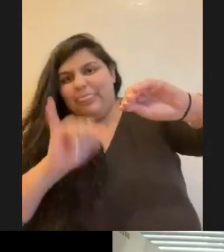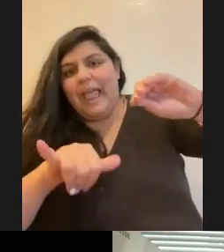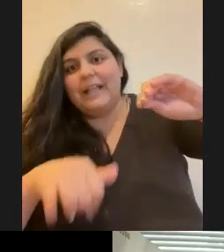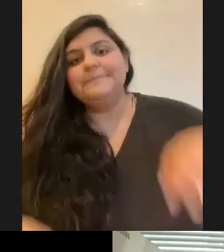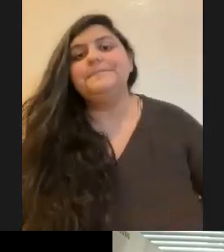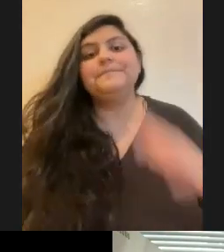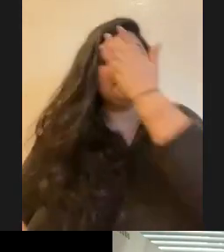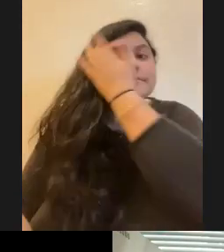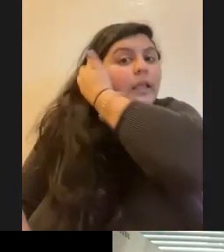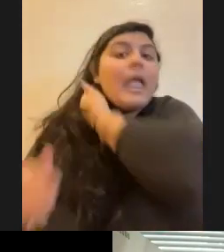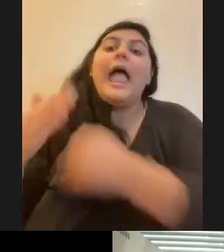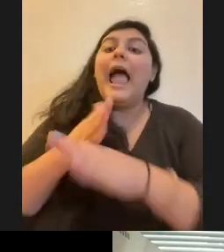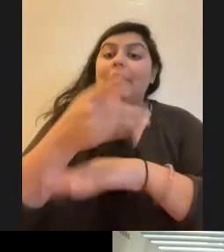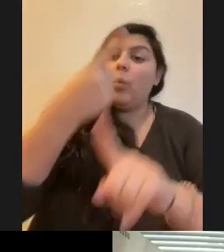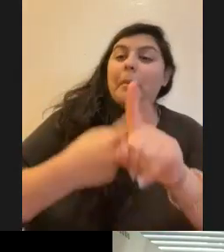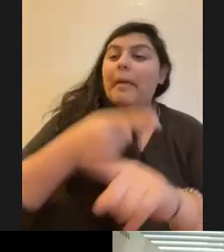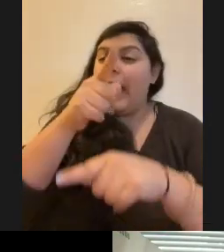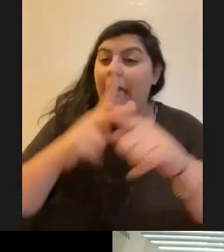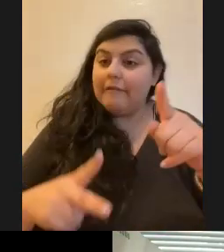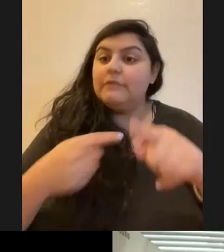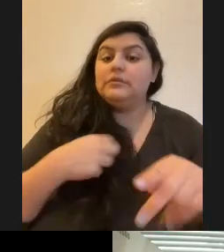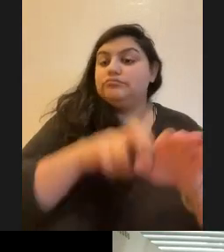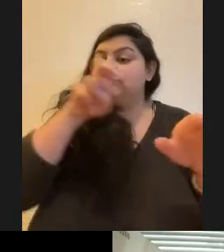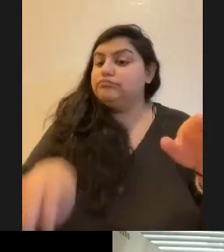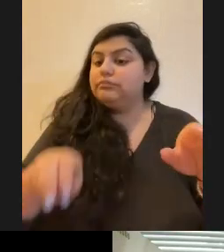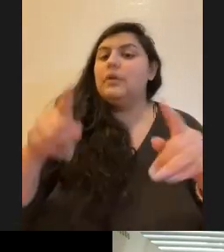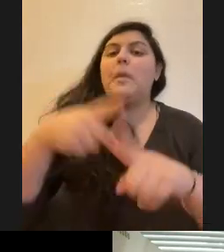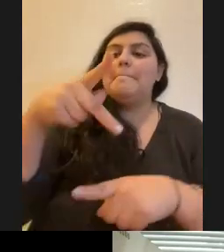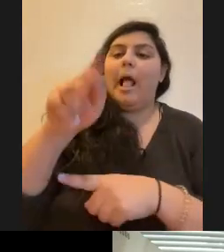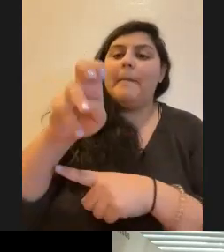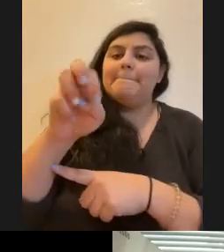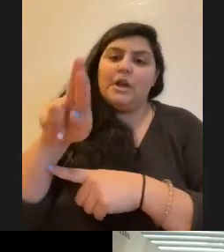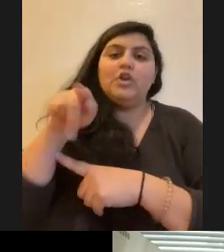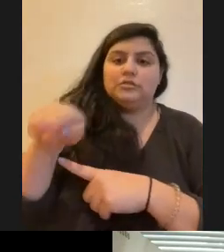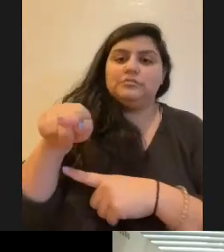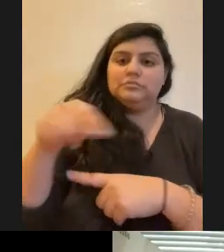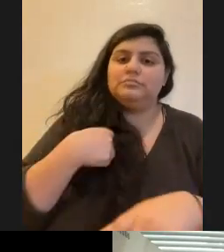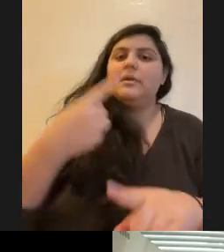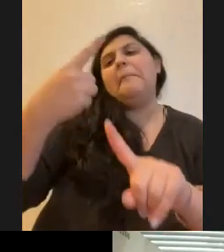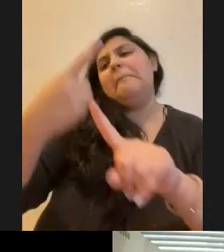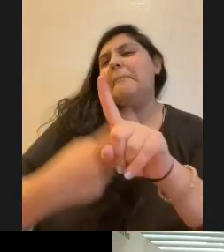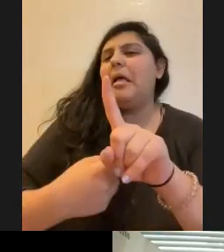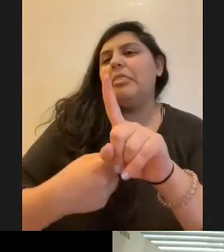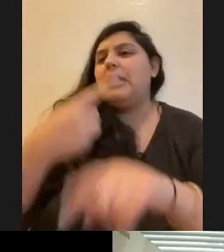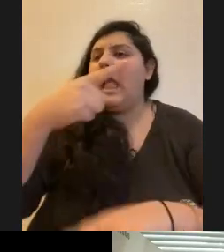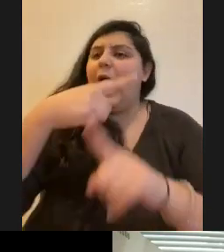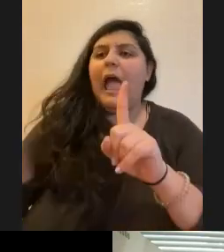a month and a half on the ship, I got off at Palmer Station, and I spent another month and a half